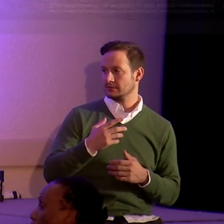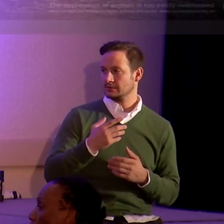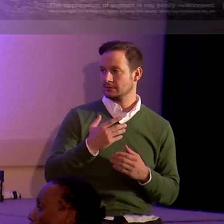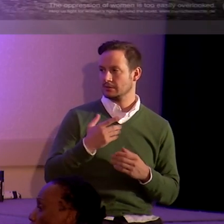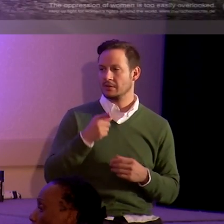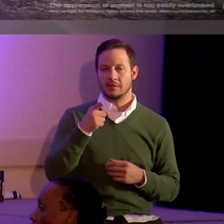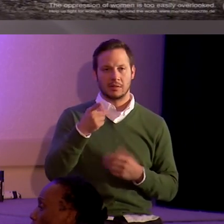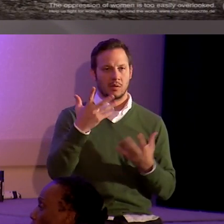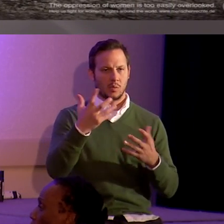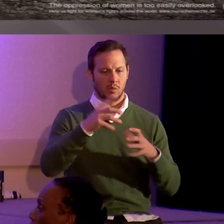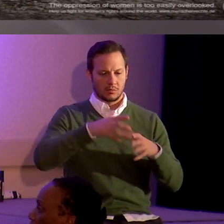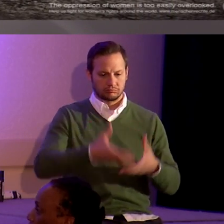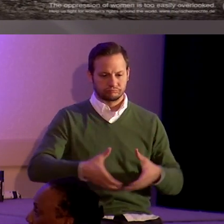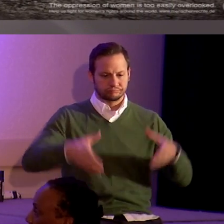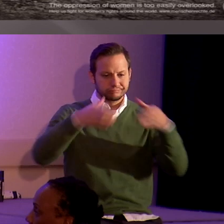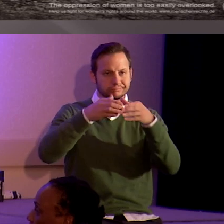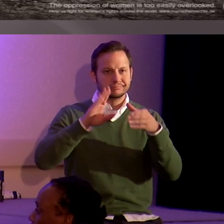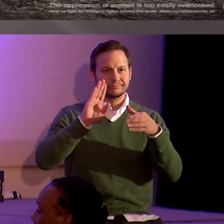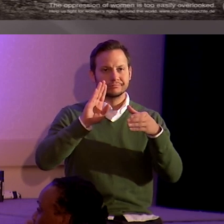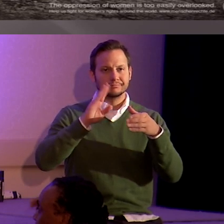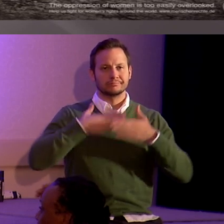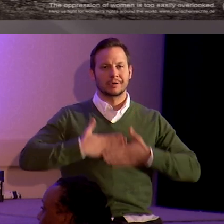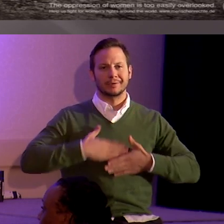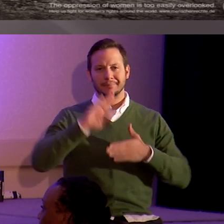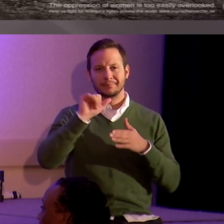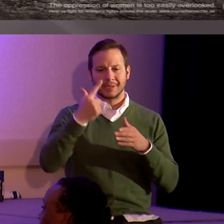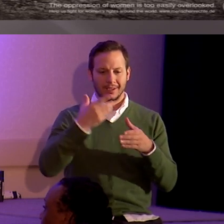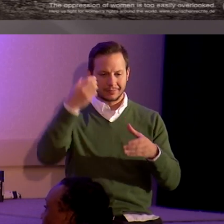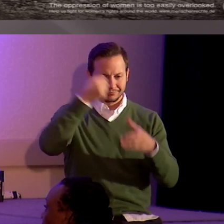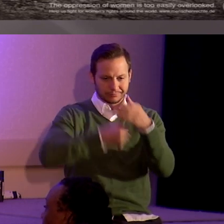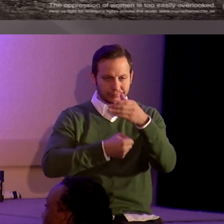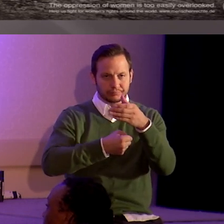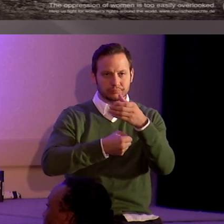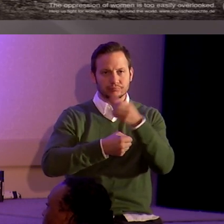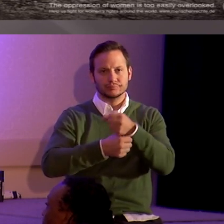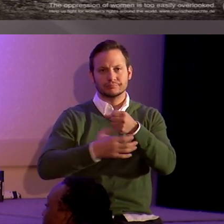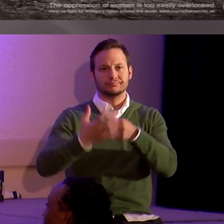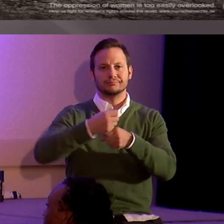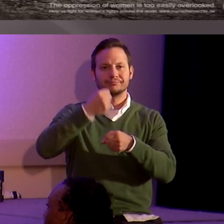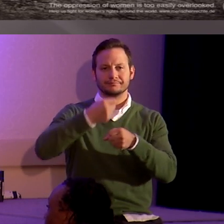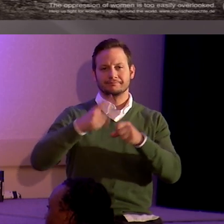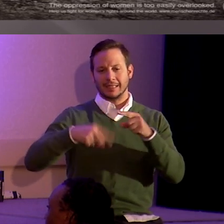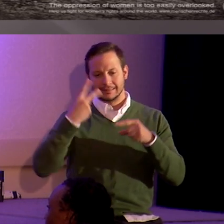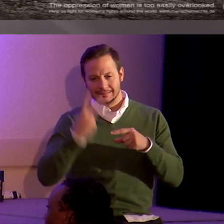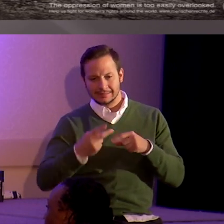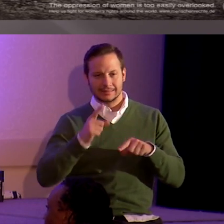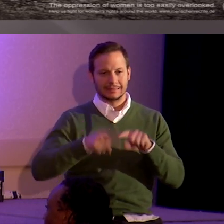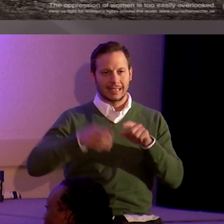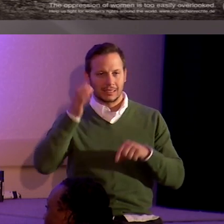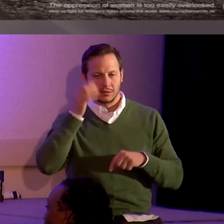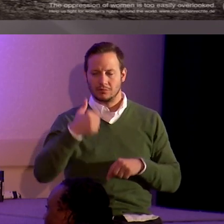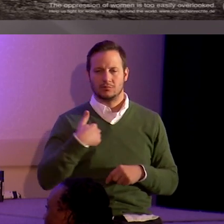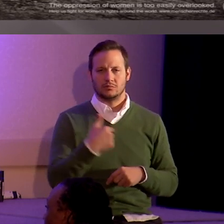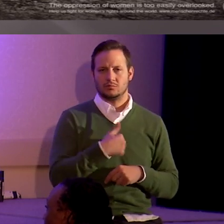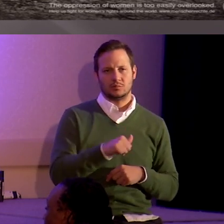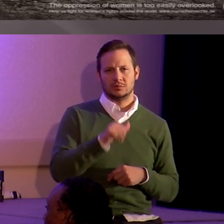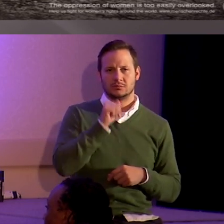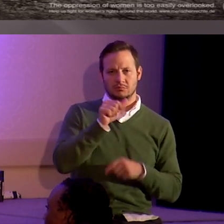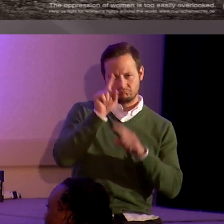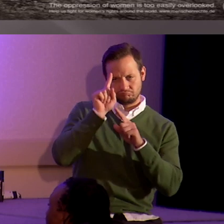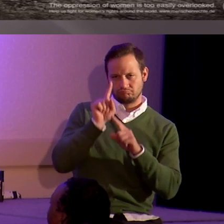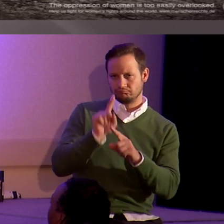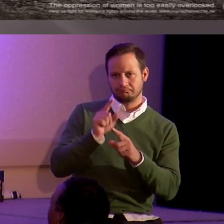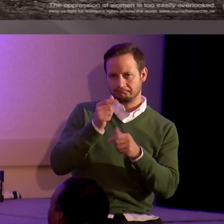in body bags and not seen and not heard. We refuse to comply. A nude woman is